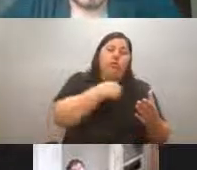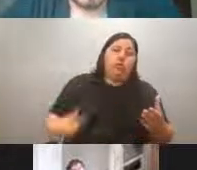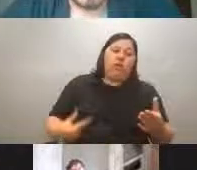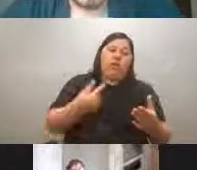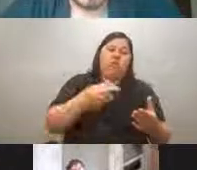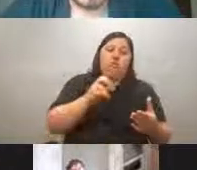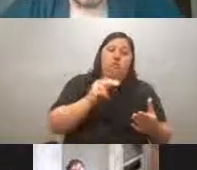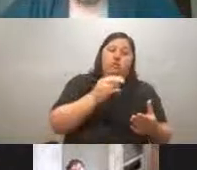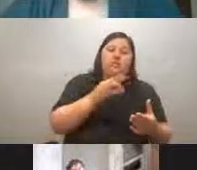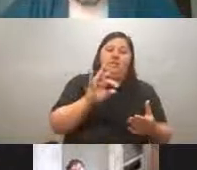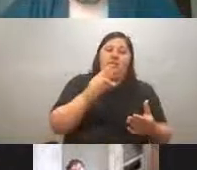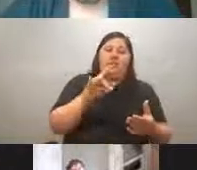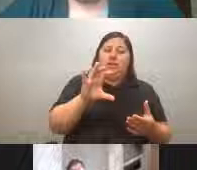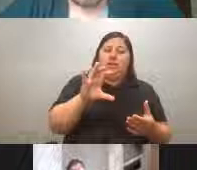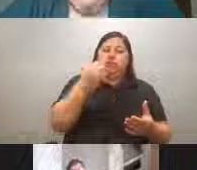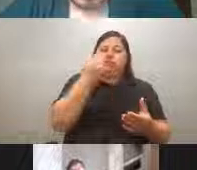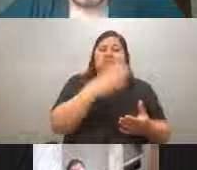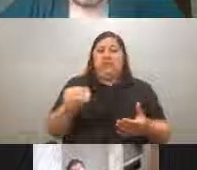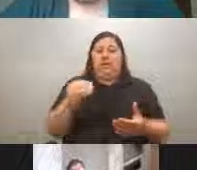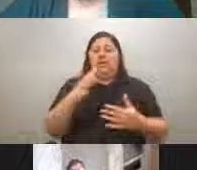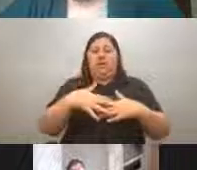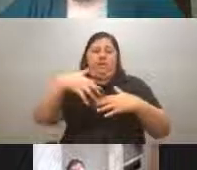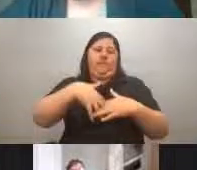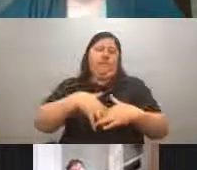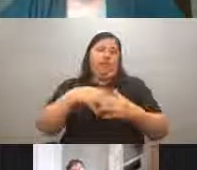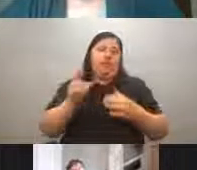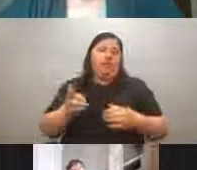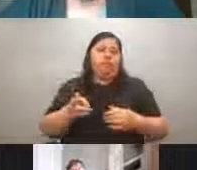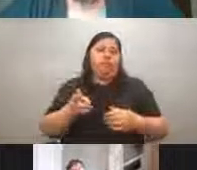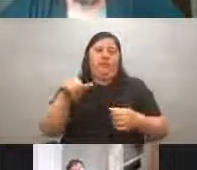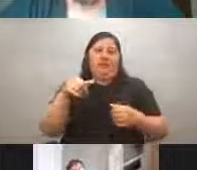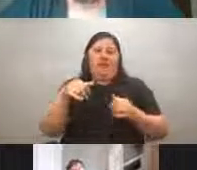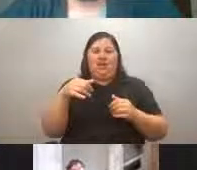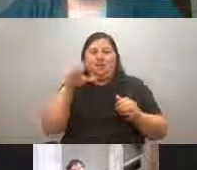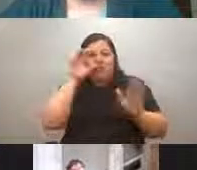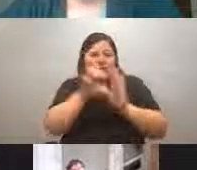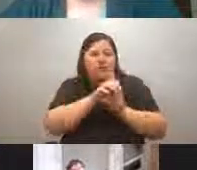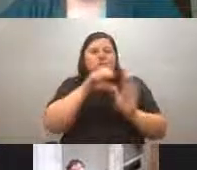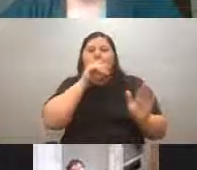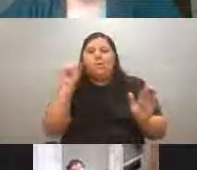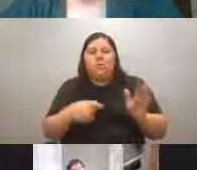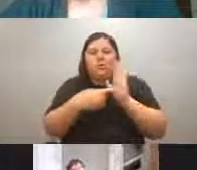some images of just what that particular area of Portland looked like